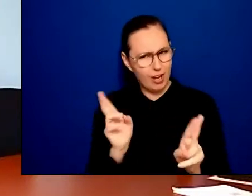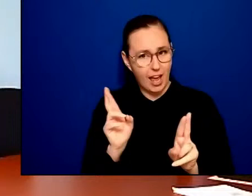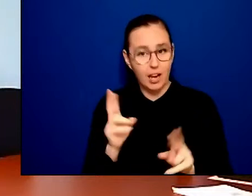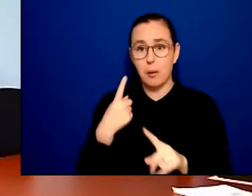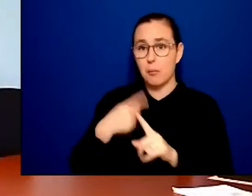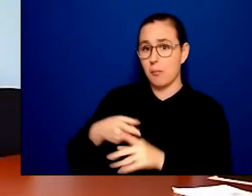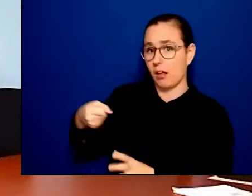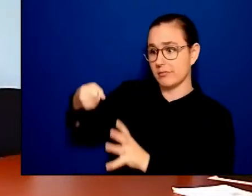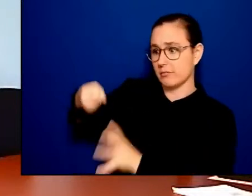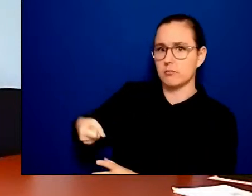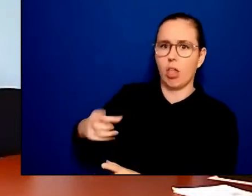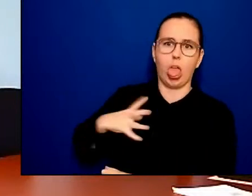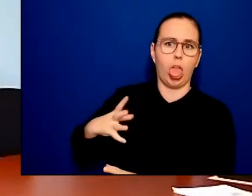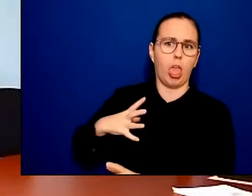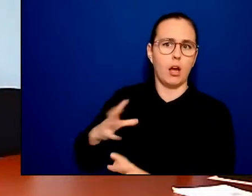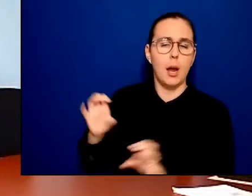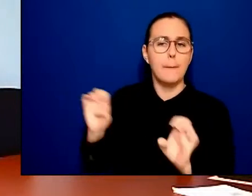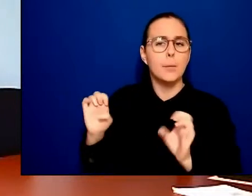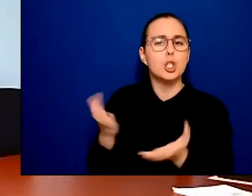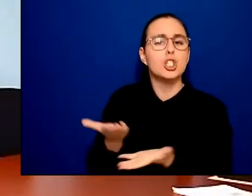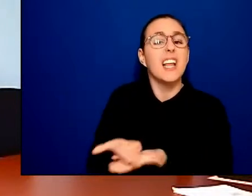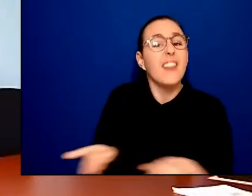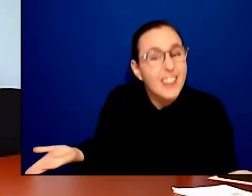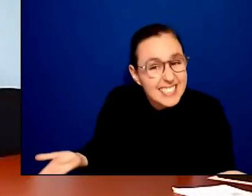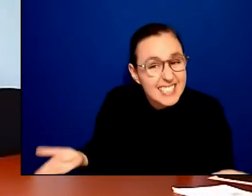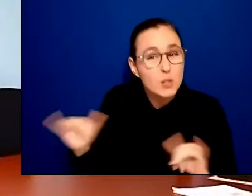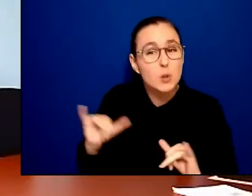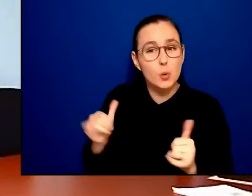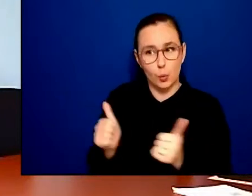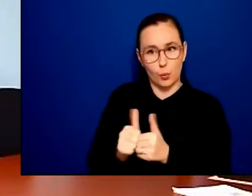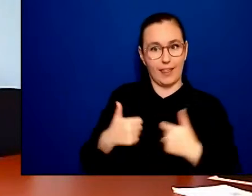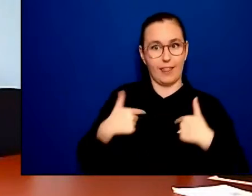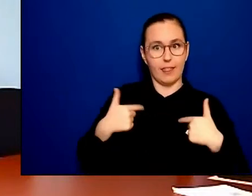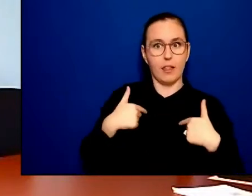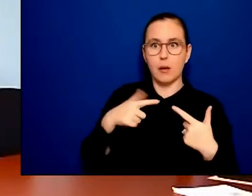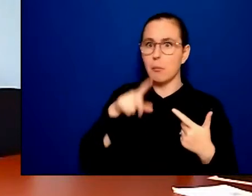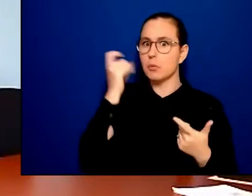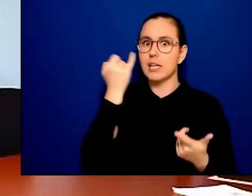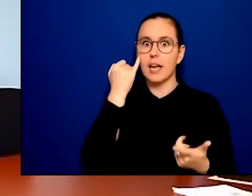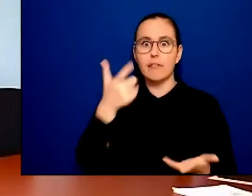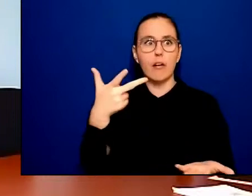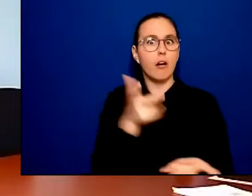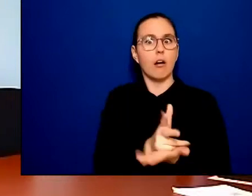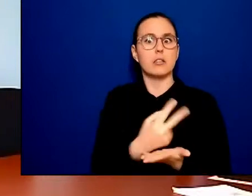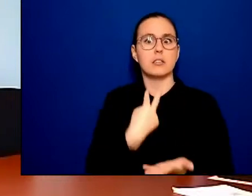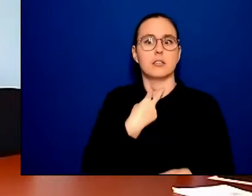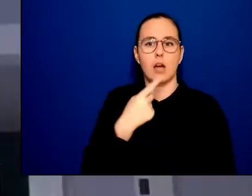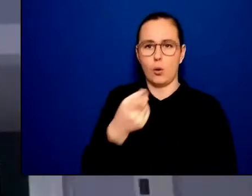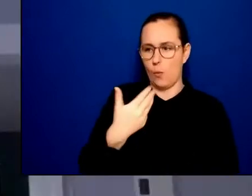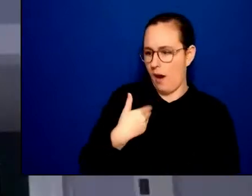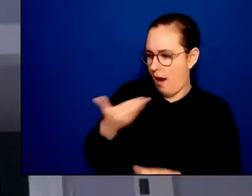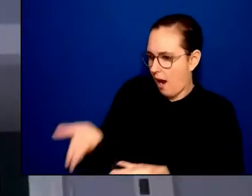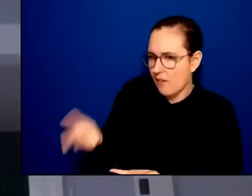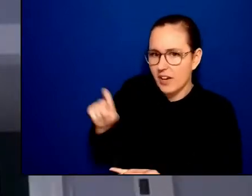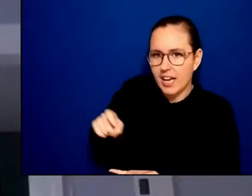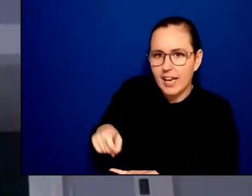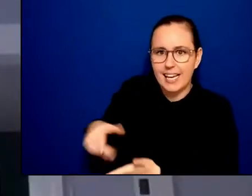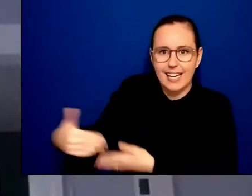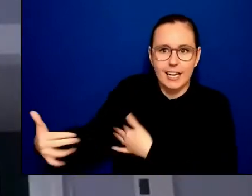to these emergencies. Thank you. Our next operational update comes from Dave Campbell with the River Forecast